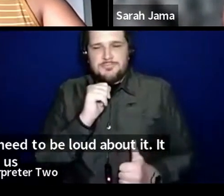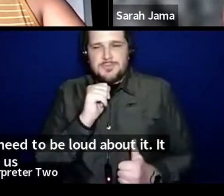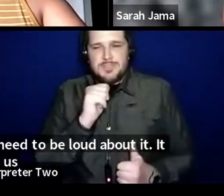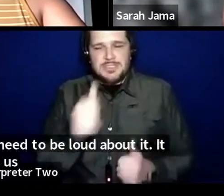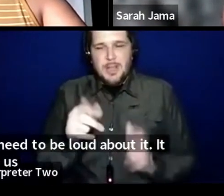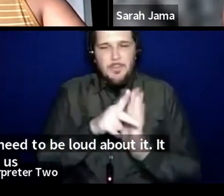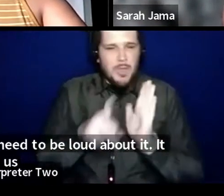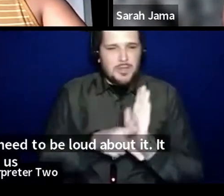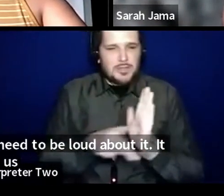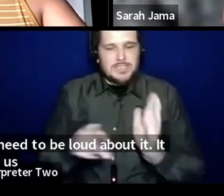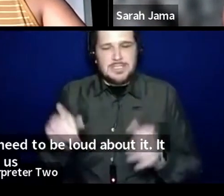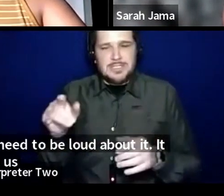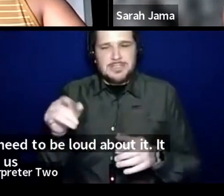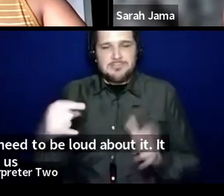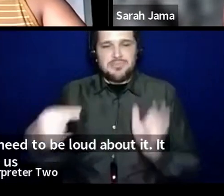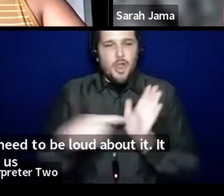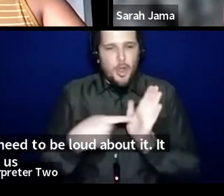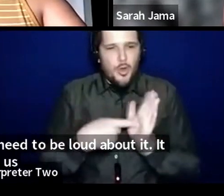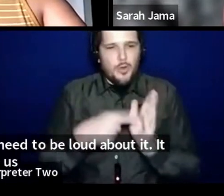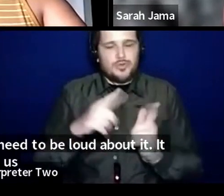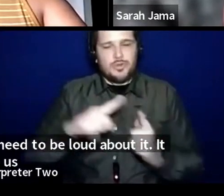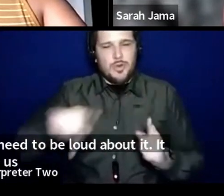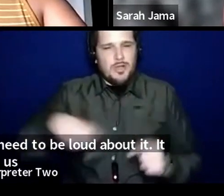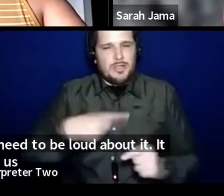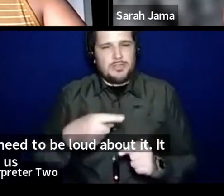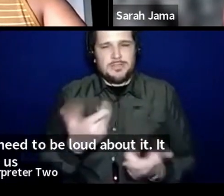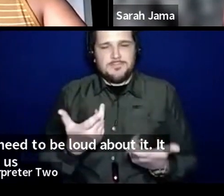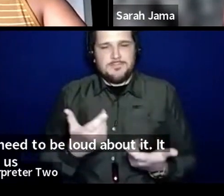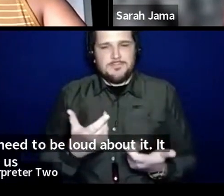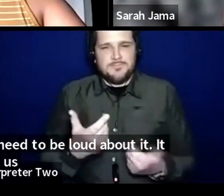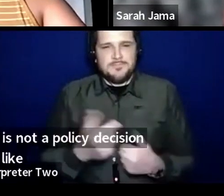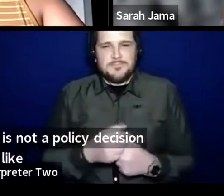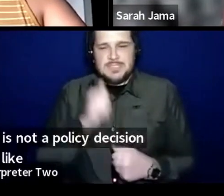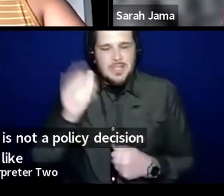owed. So that's all I have to say about that for now.